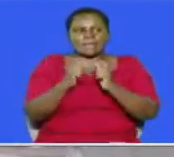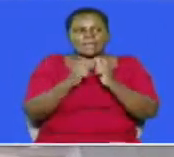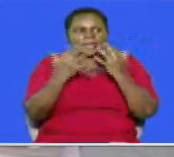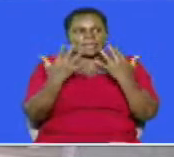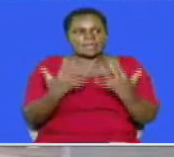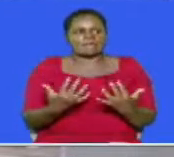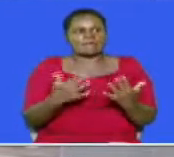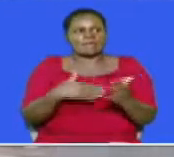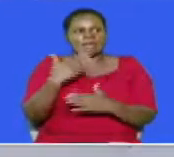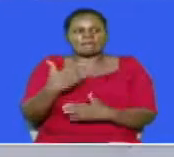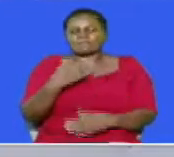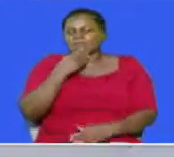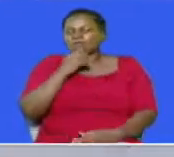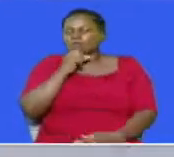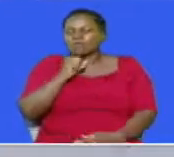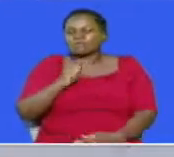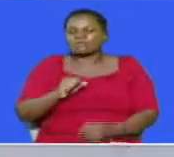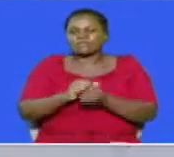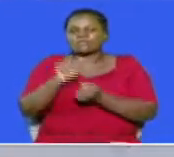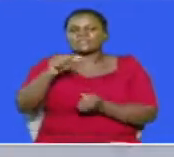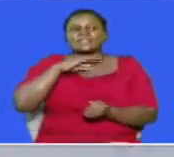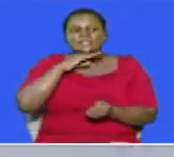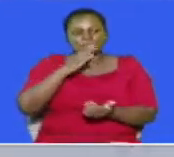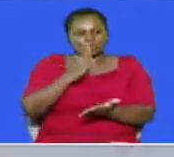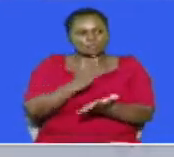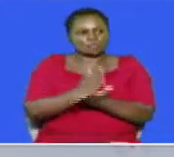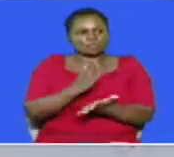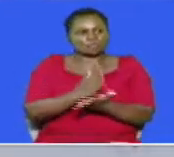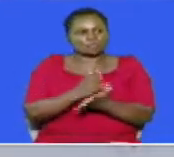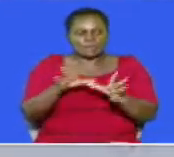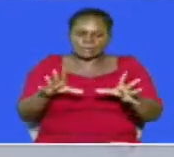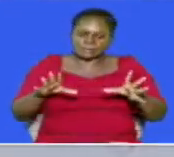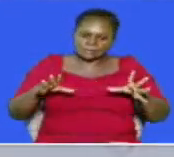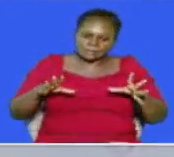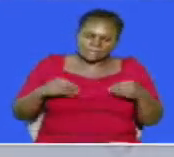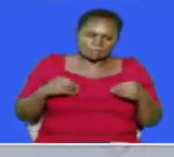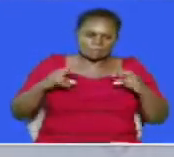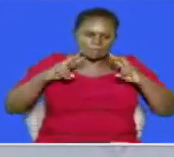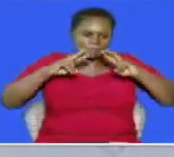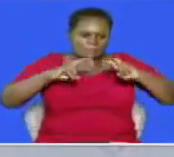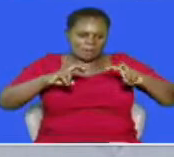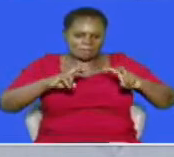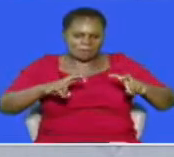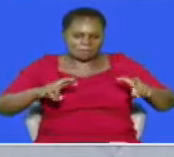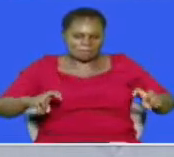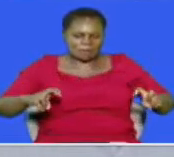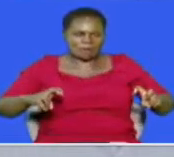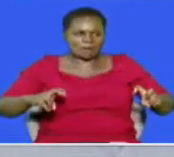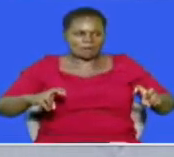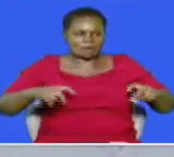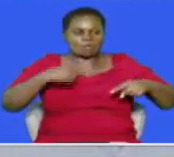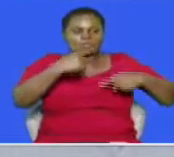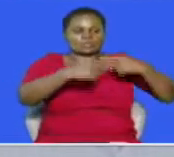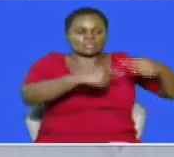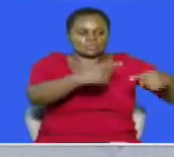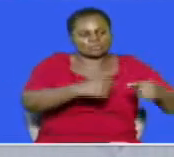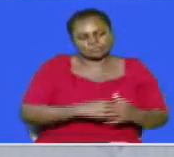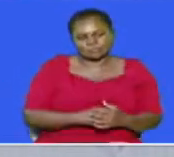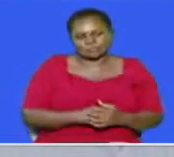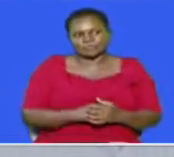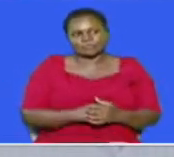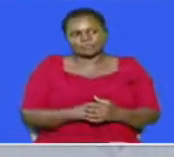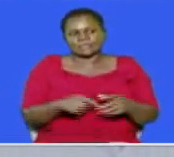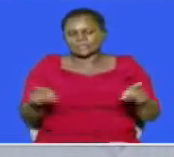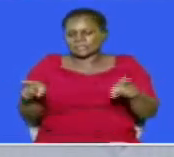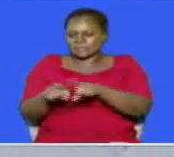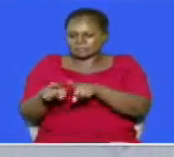the loss of the 15-year-old. Much as we accept that investigations, if they are not clear, can continue, we ask